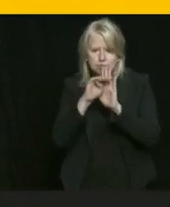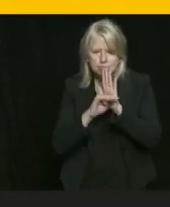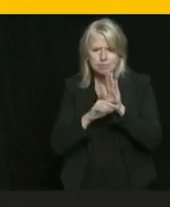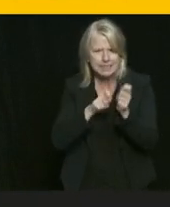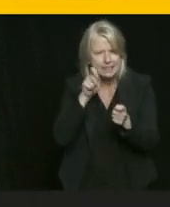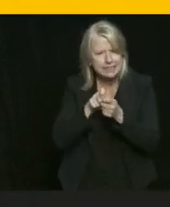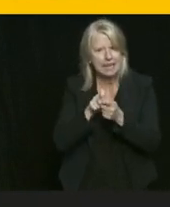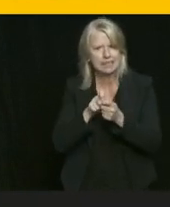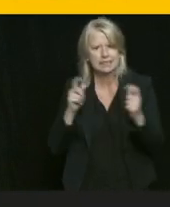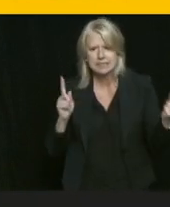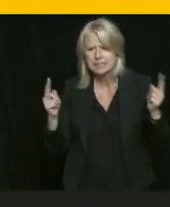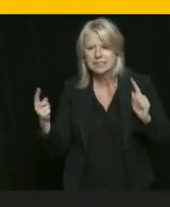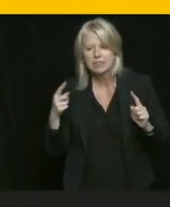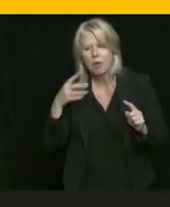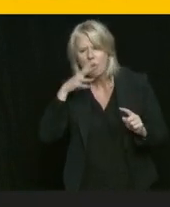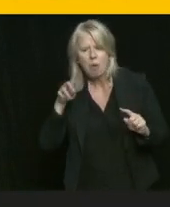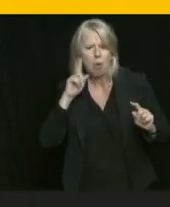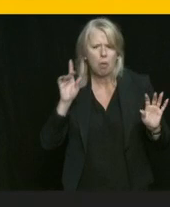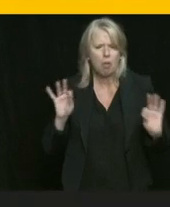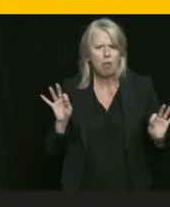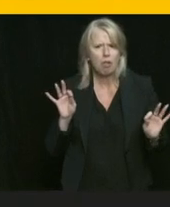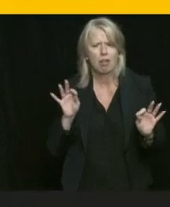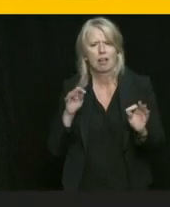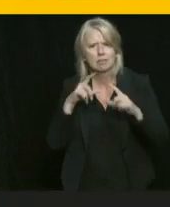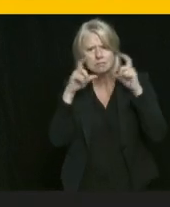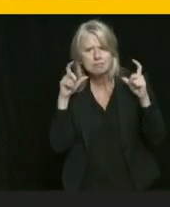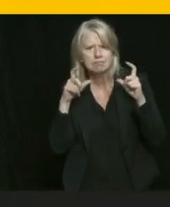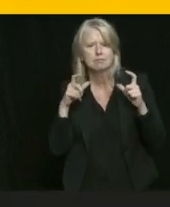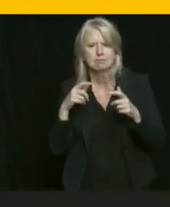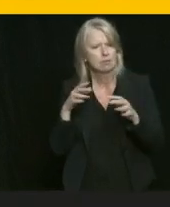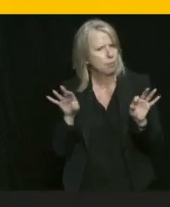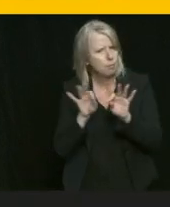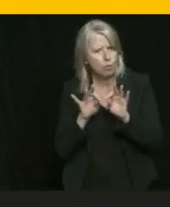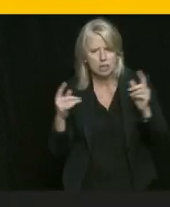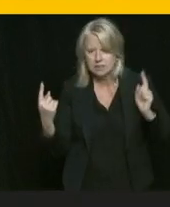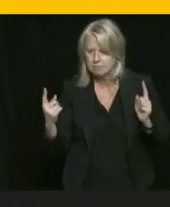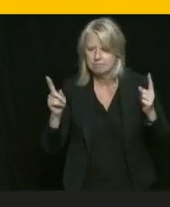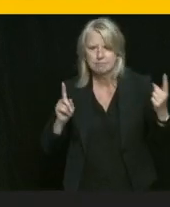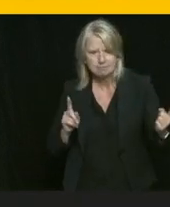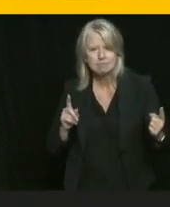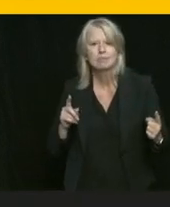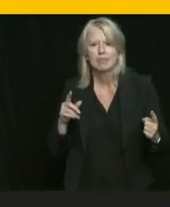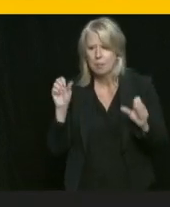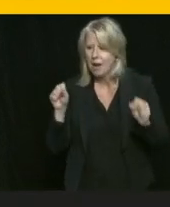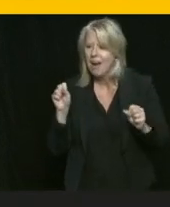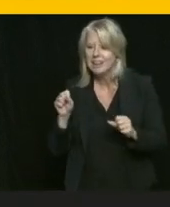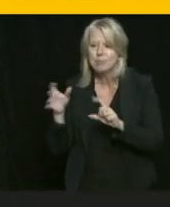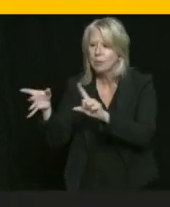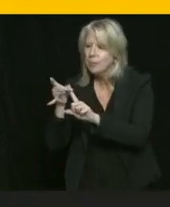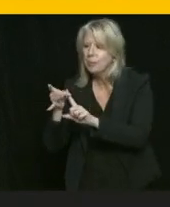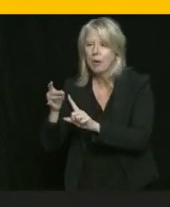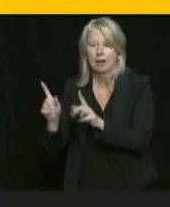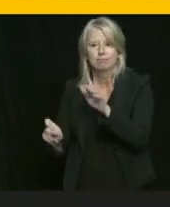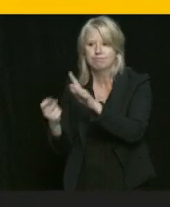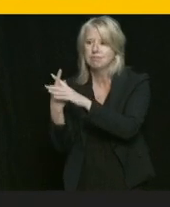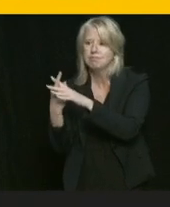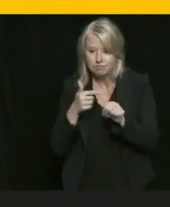Nor cutting corners or skipping essential distancing steps. This virus will cut in anywhere and at any time we let